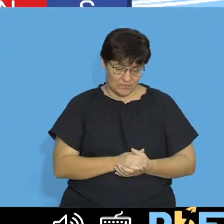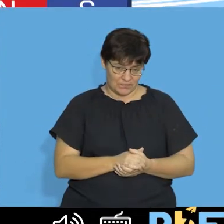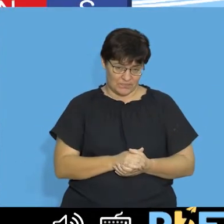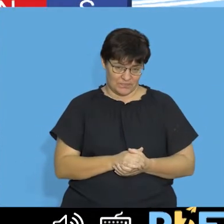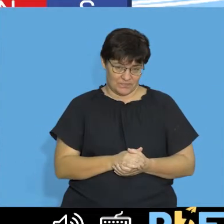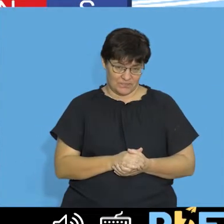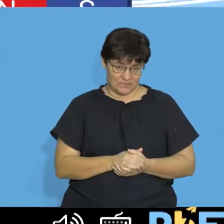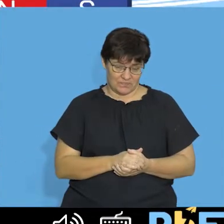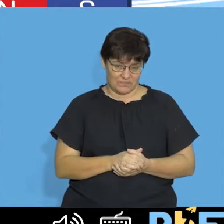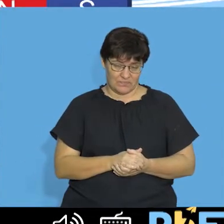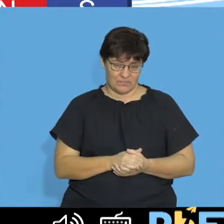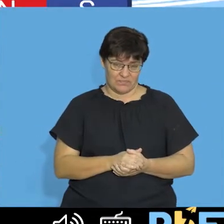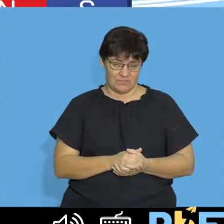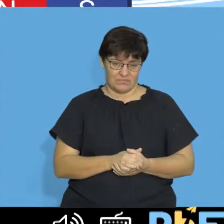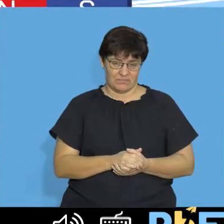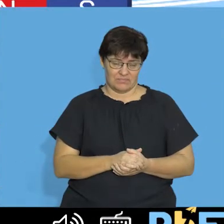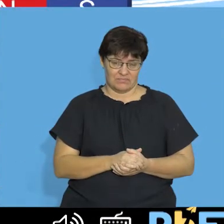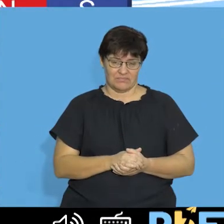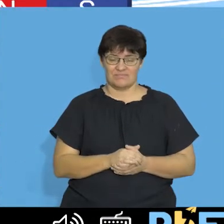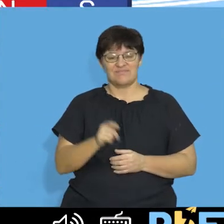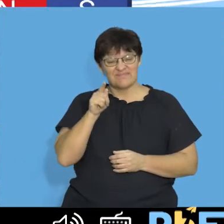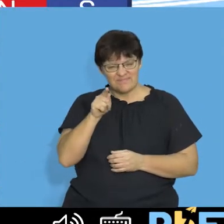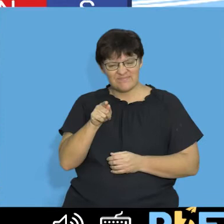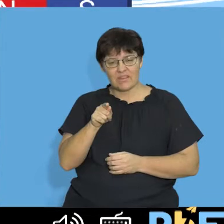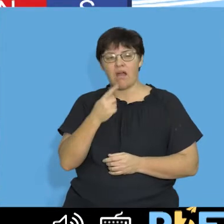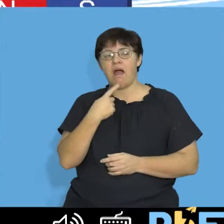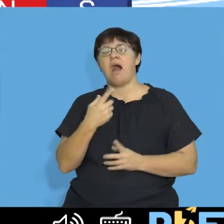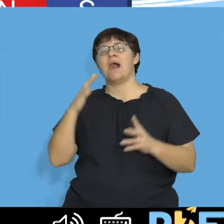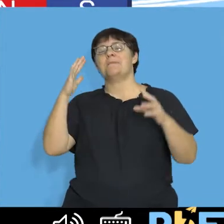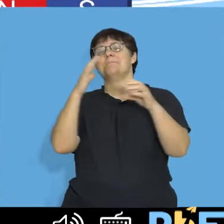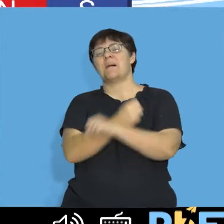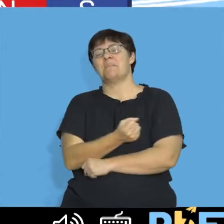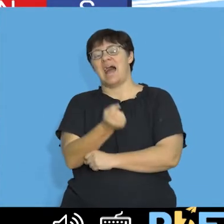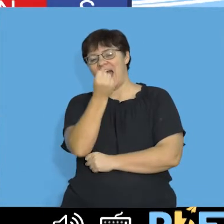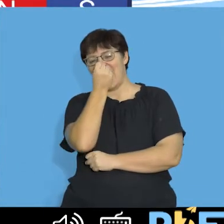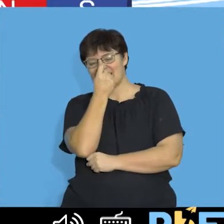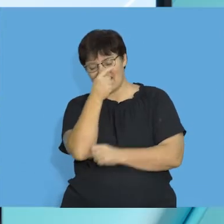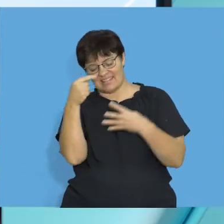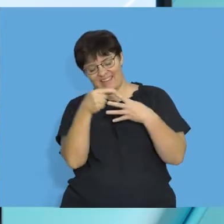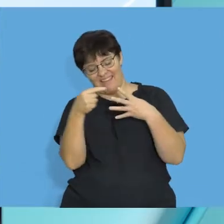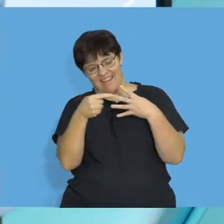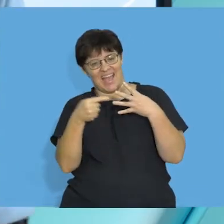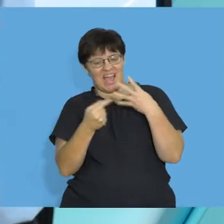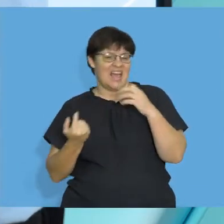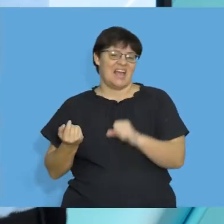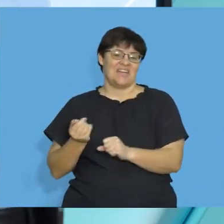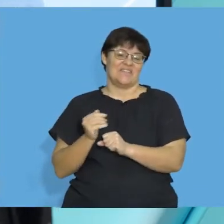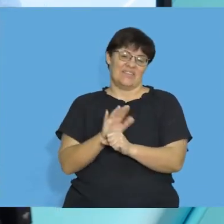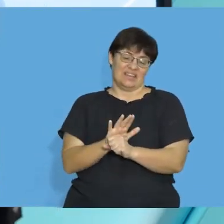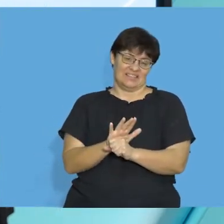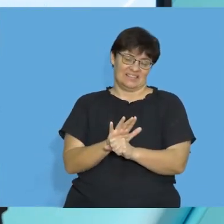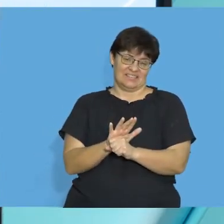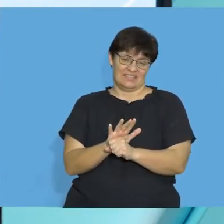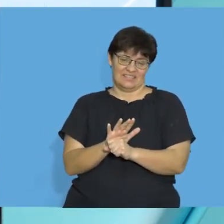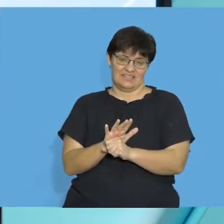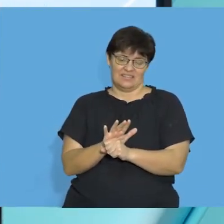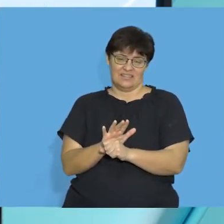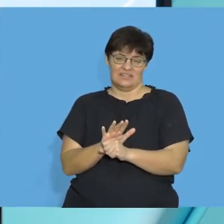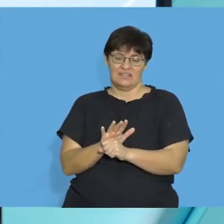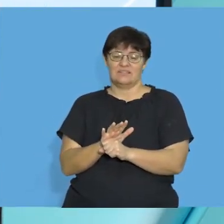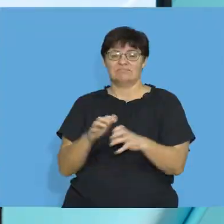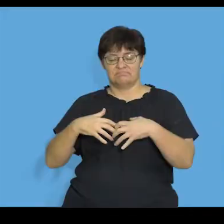bigger. And so that helps us to understand the factors that affect our